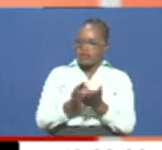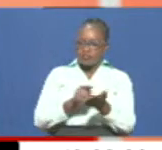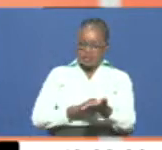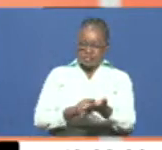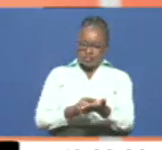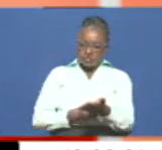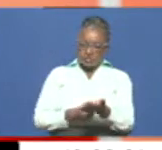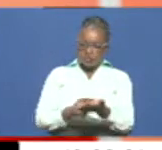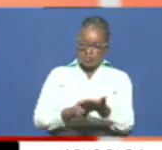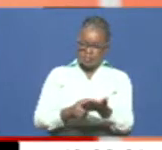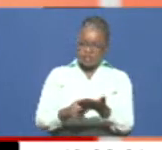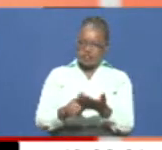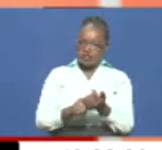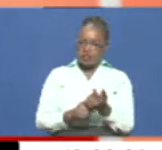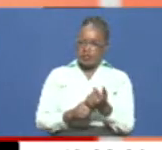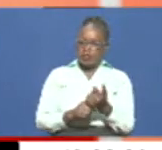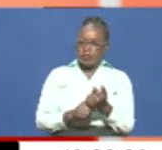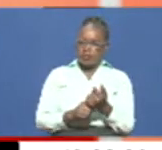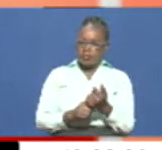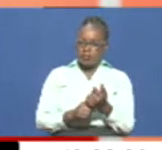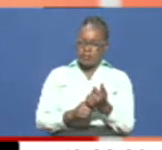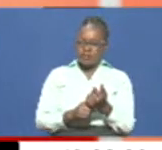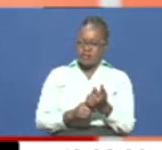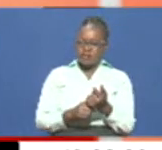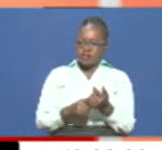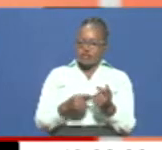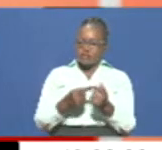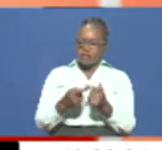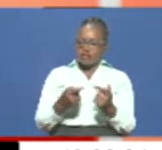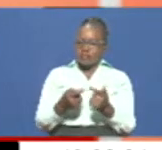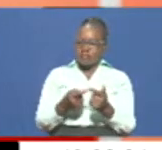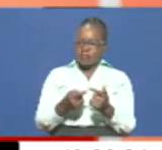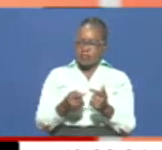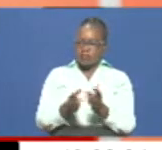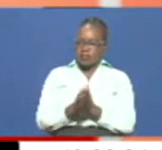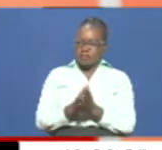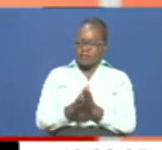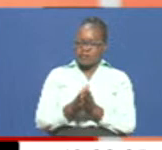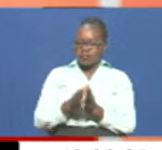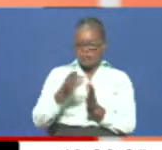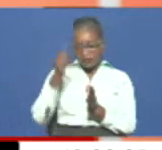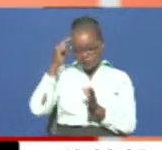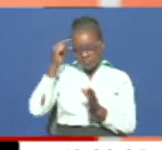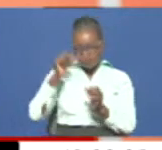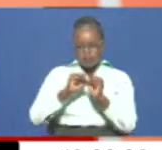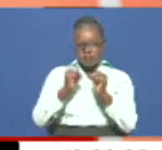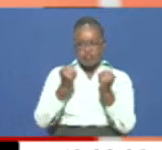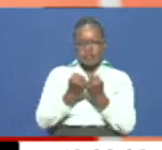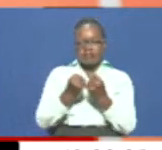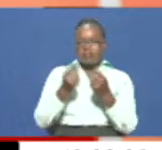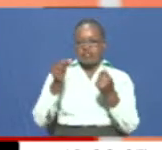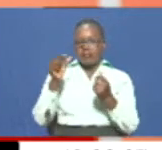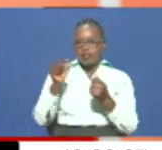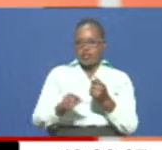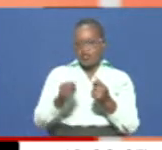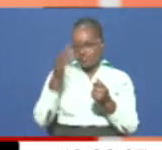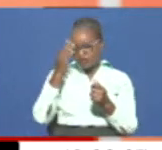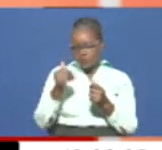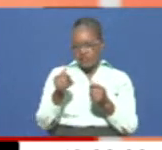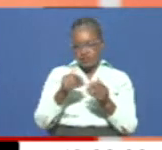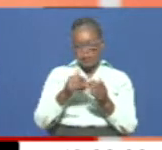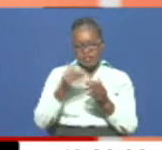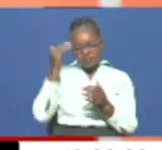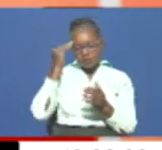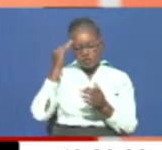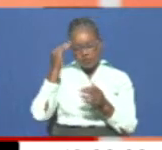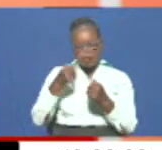now, especially out of the Tokyo 2020, you also need a psychosocial person to assist, because there are a lot of mental